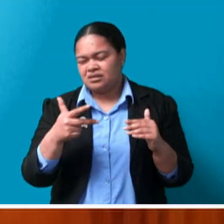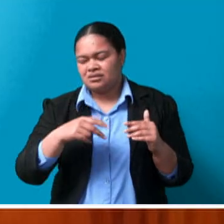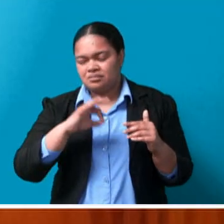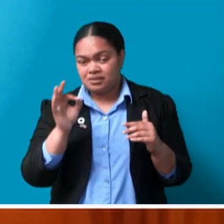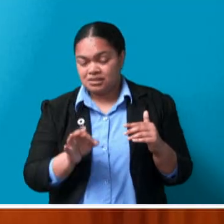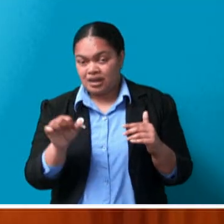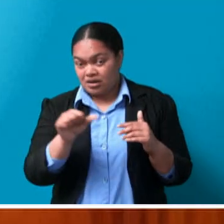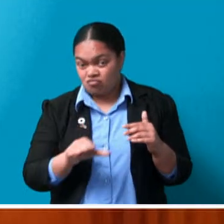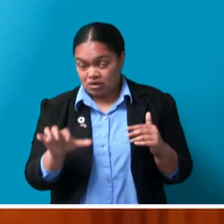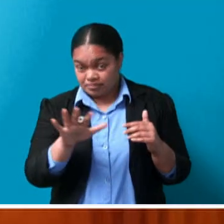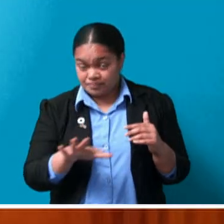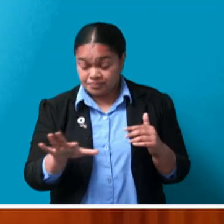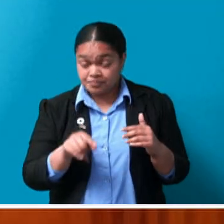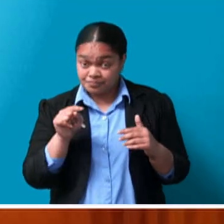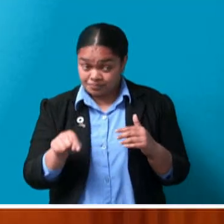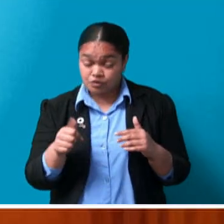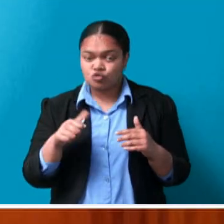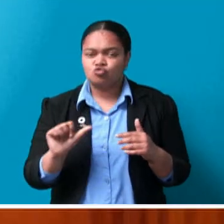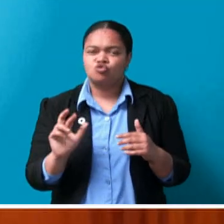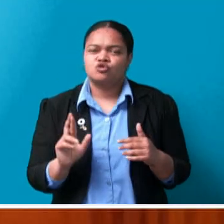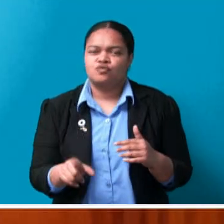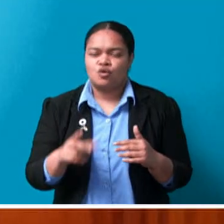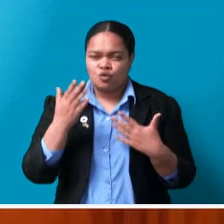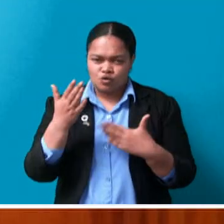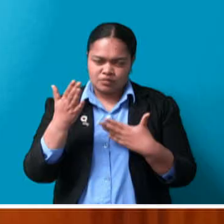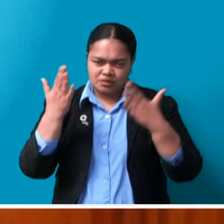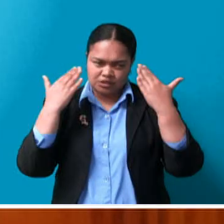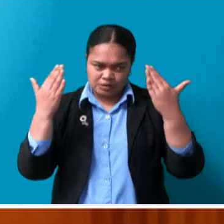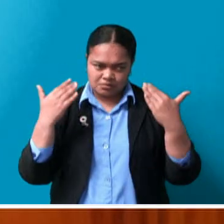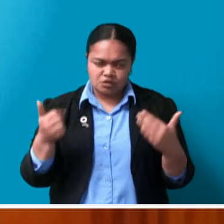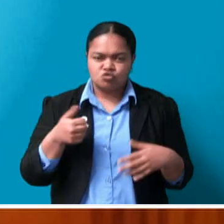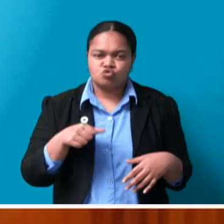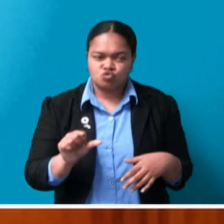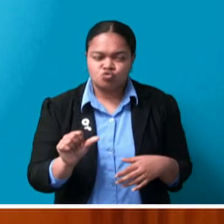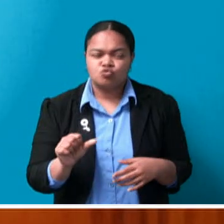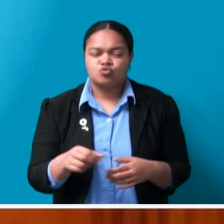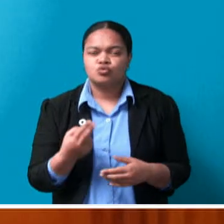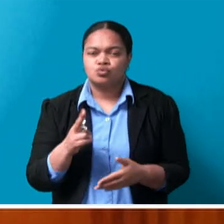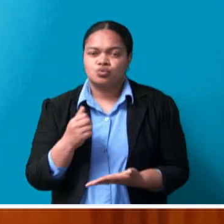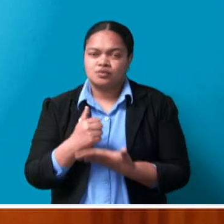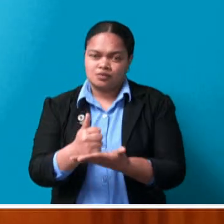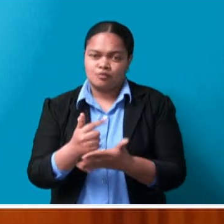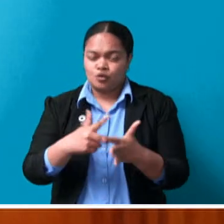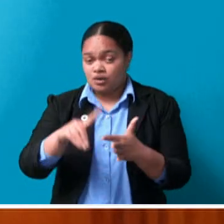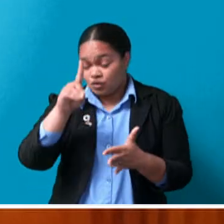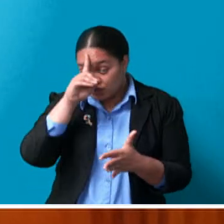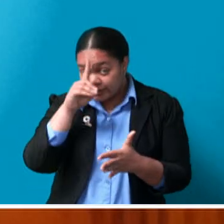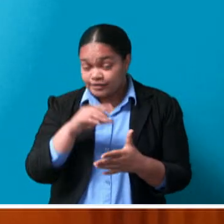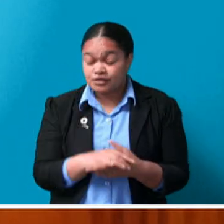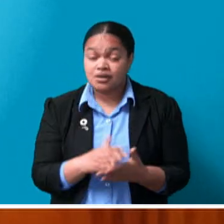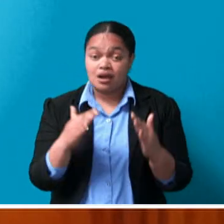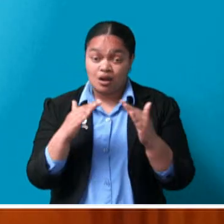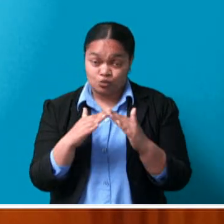this has been what it has been used for, Honorable Speaker. It has been used to support education,